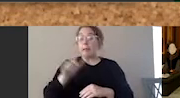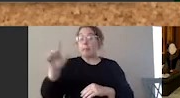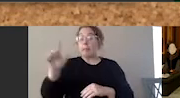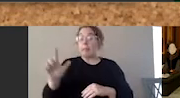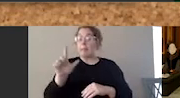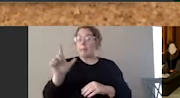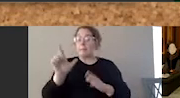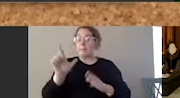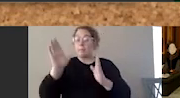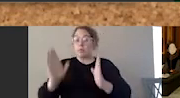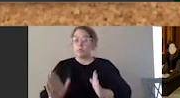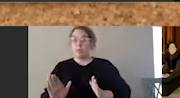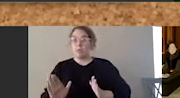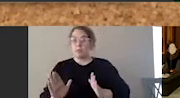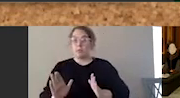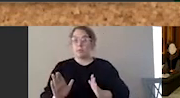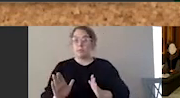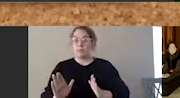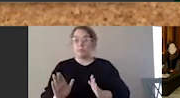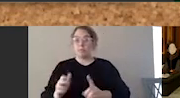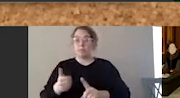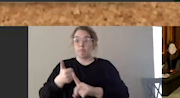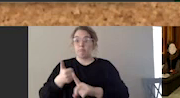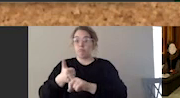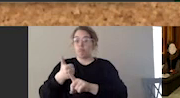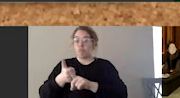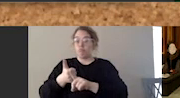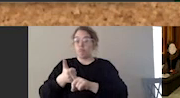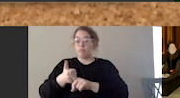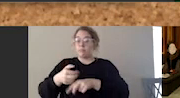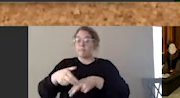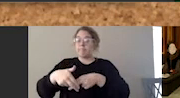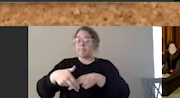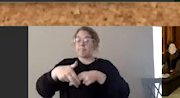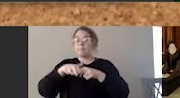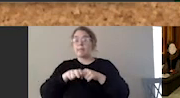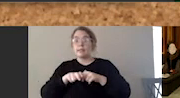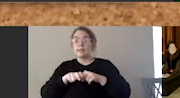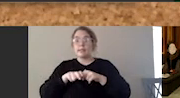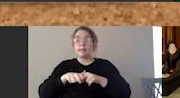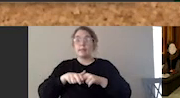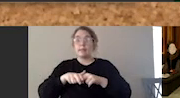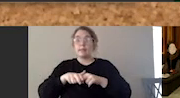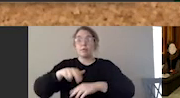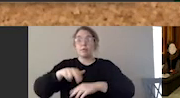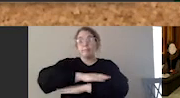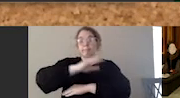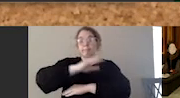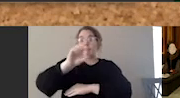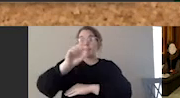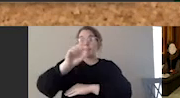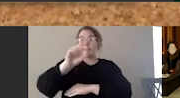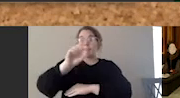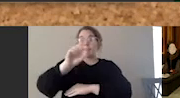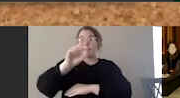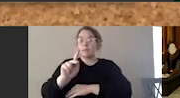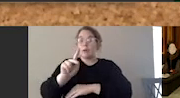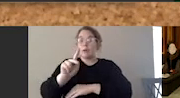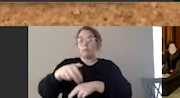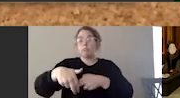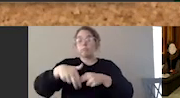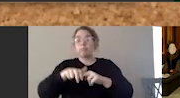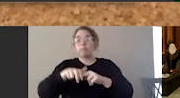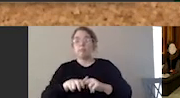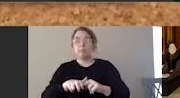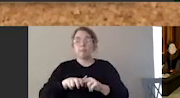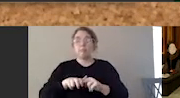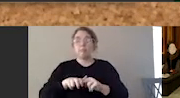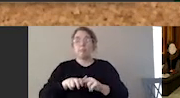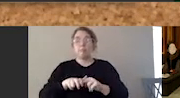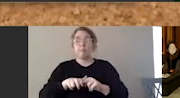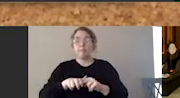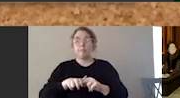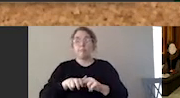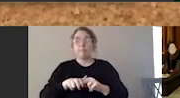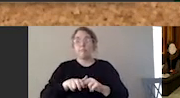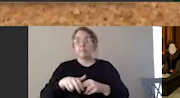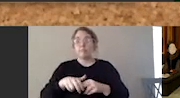librarian sits at her desk when a